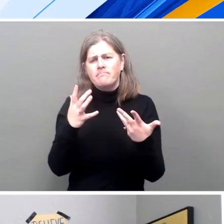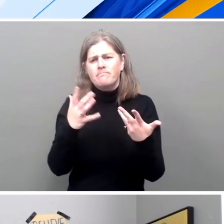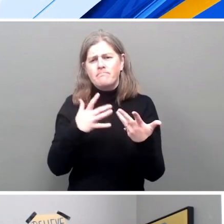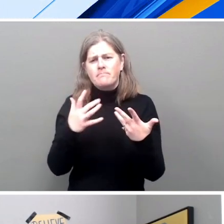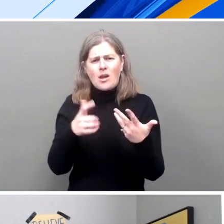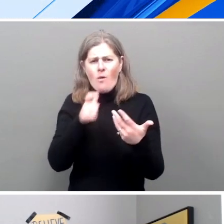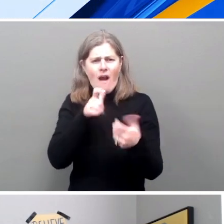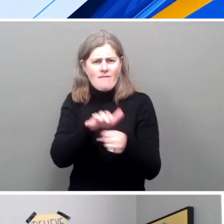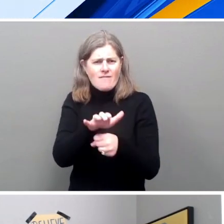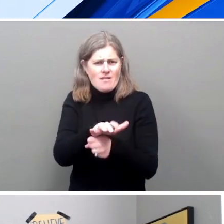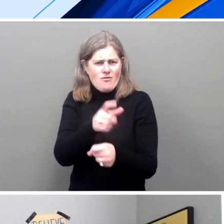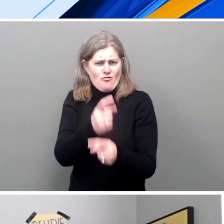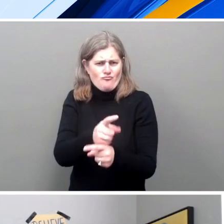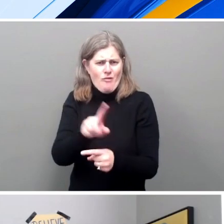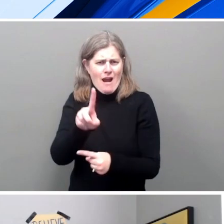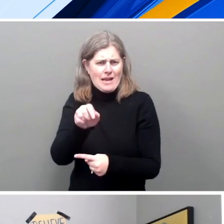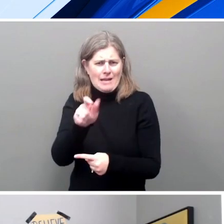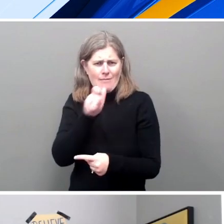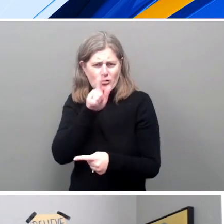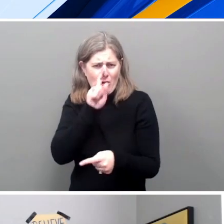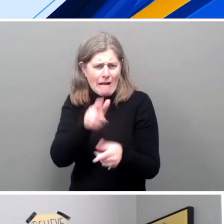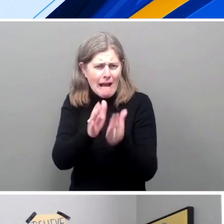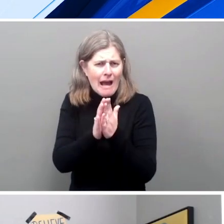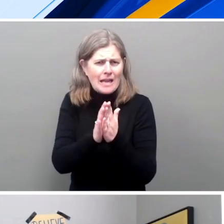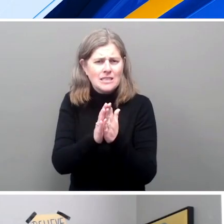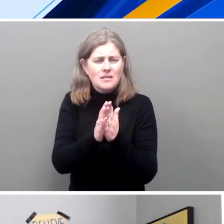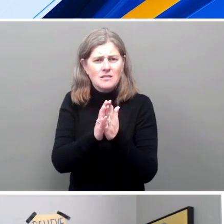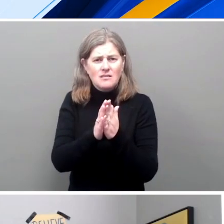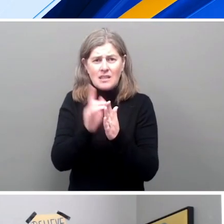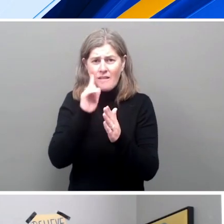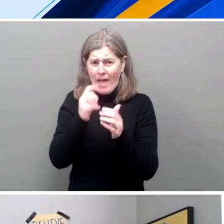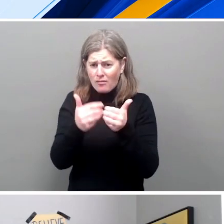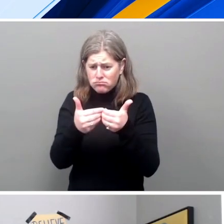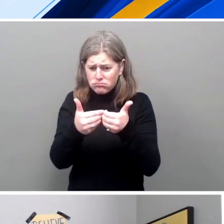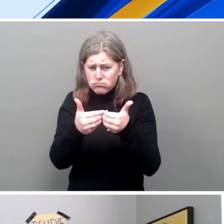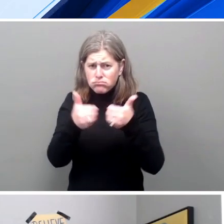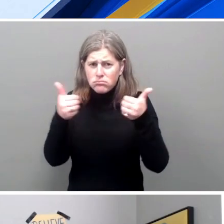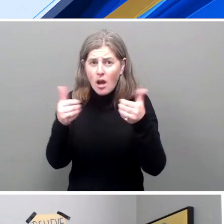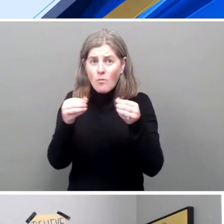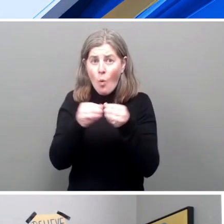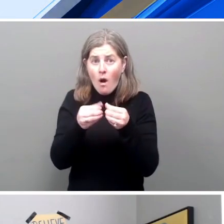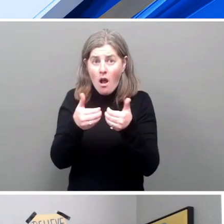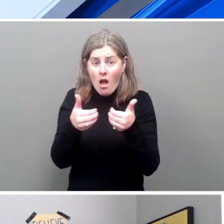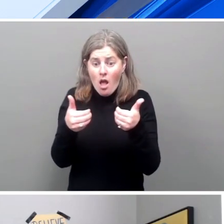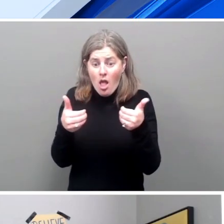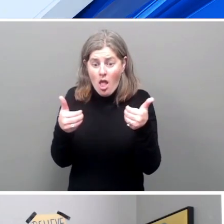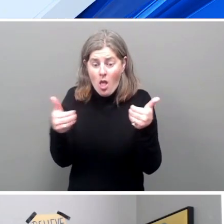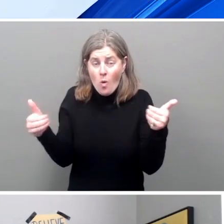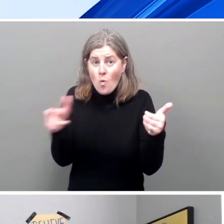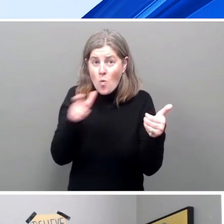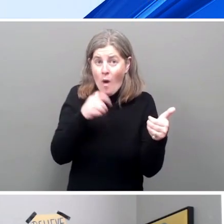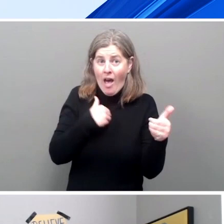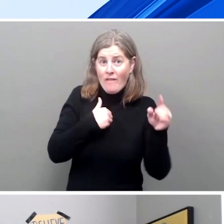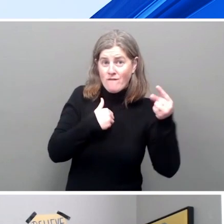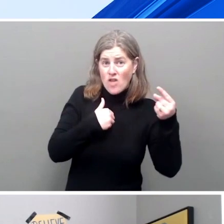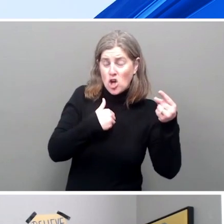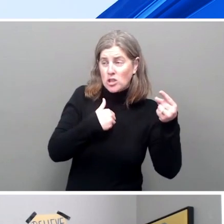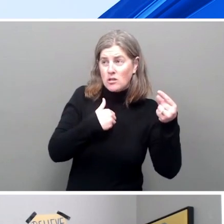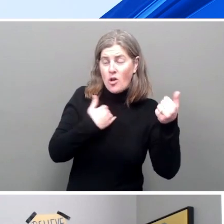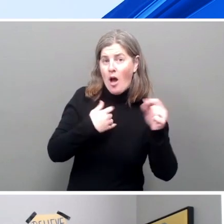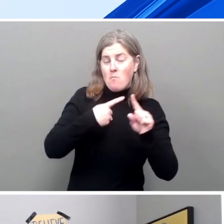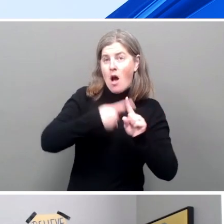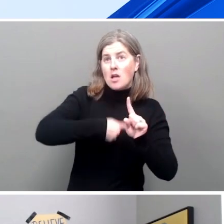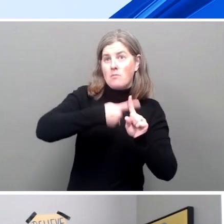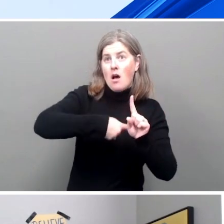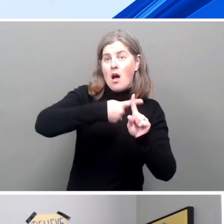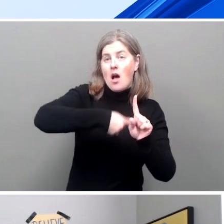data, and I wasn't even sure what to ask for to say, like, is that chasm widening to the point that the people who had their first shot are months and